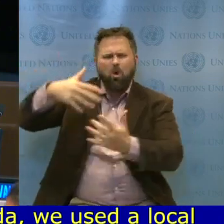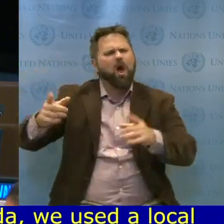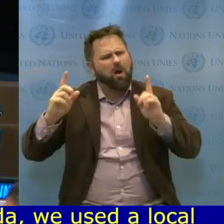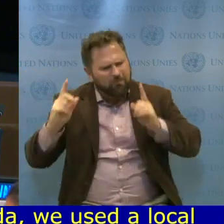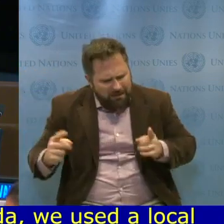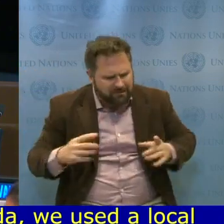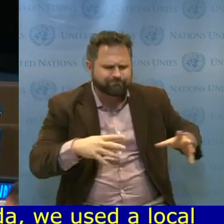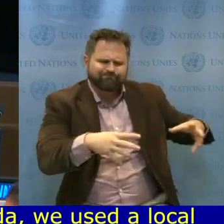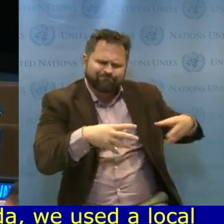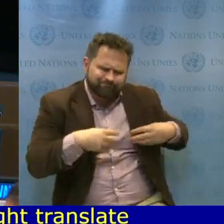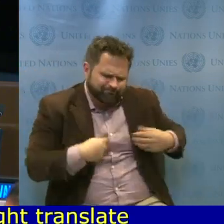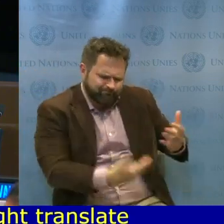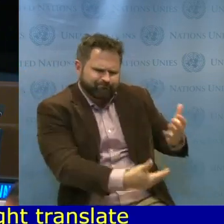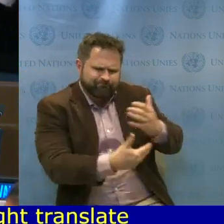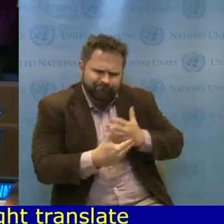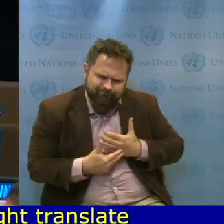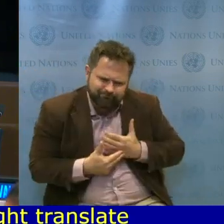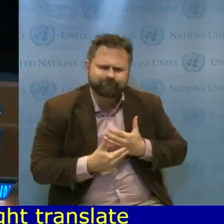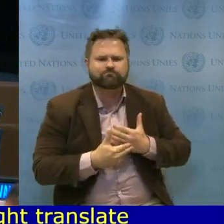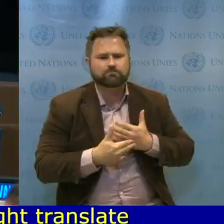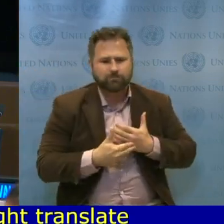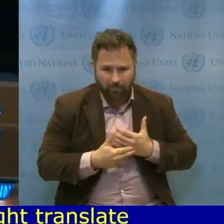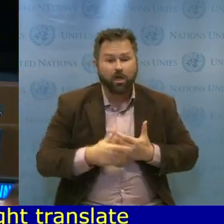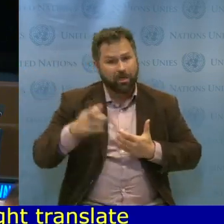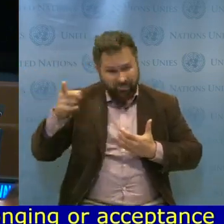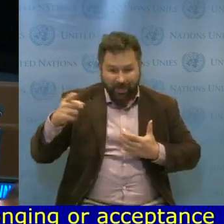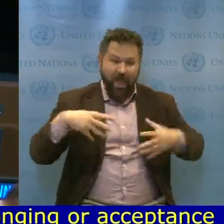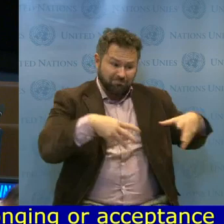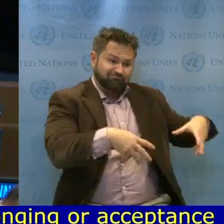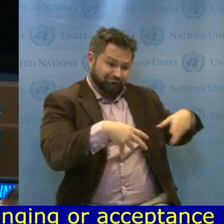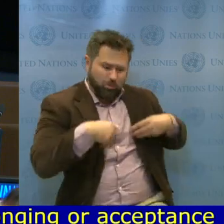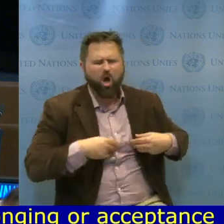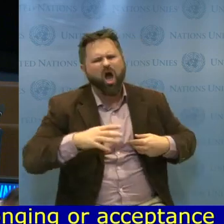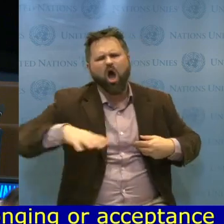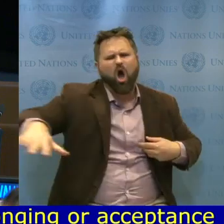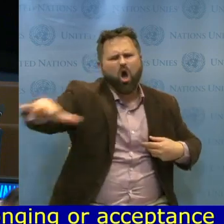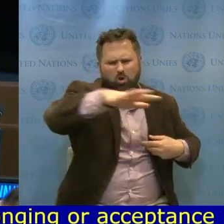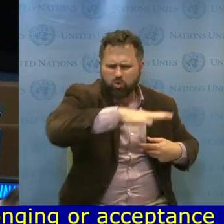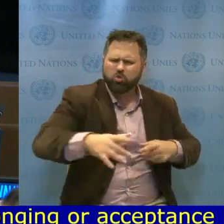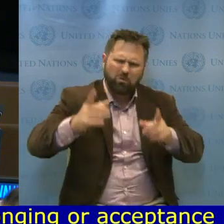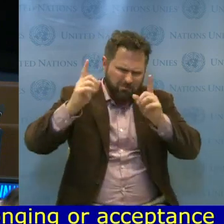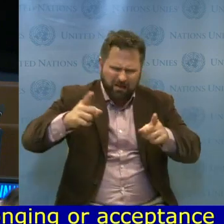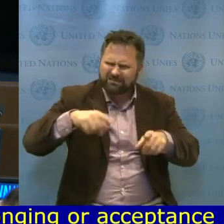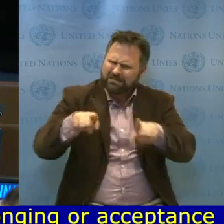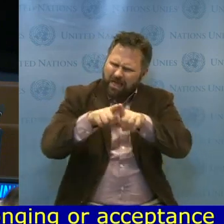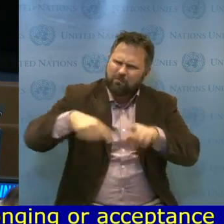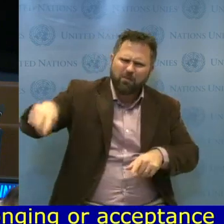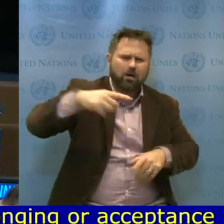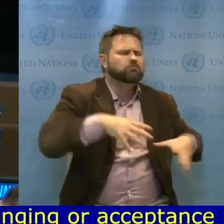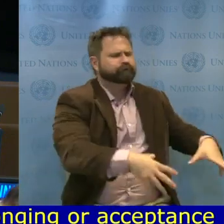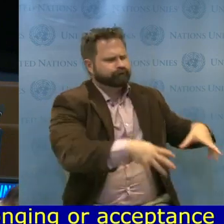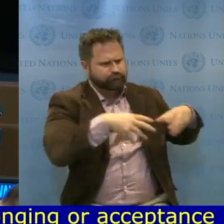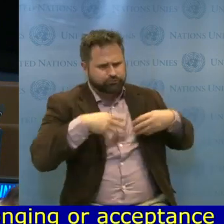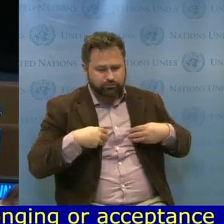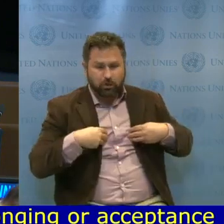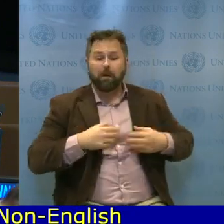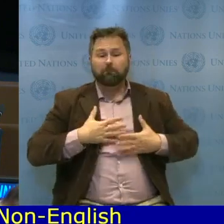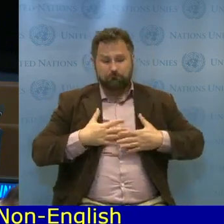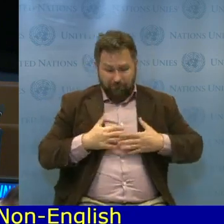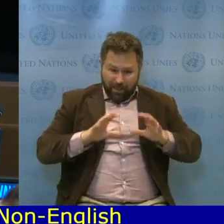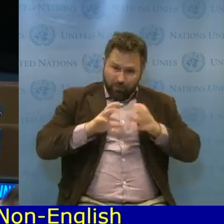Ubuntu Bulamu is a task for us all. We representative organizations try to showcase the resilience in our